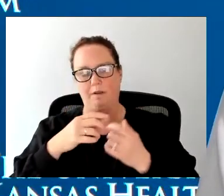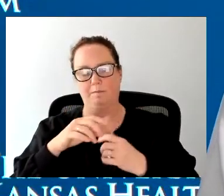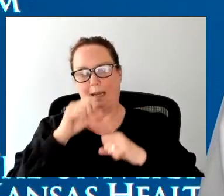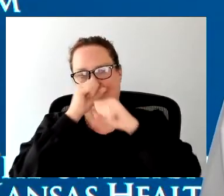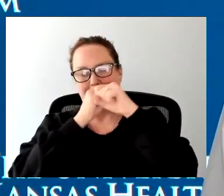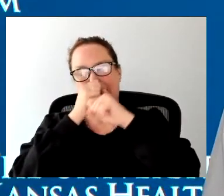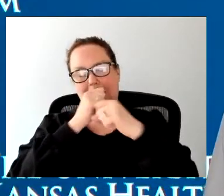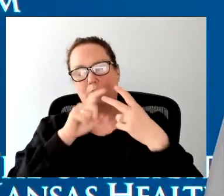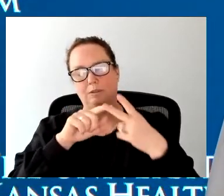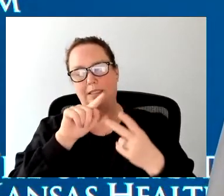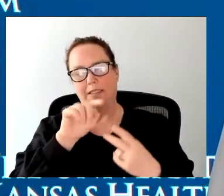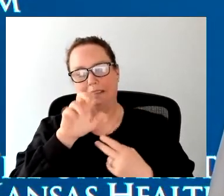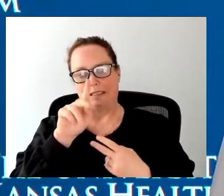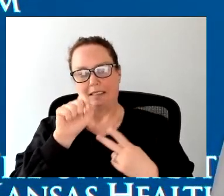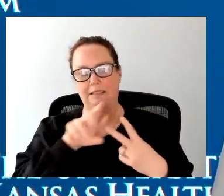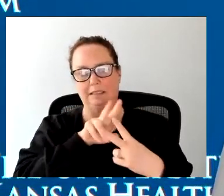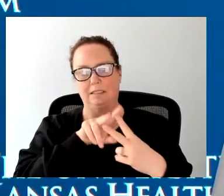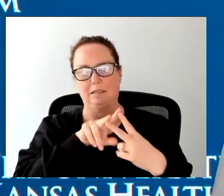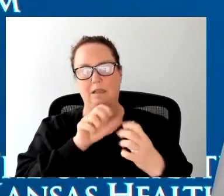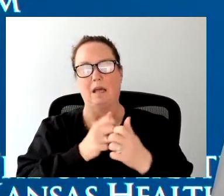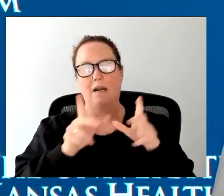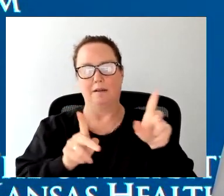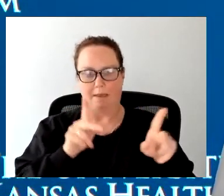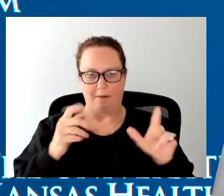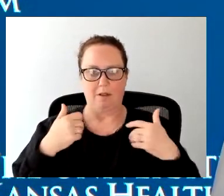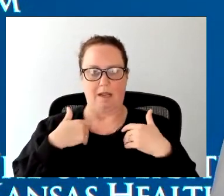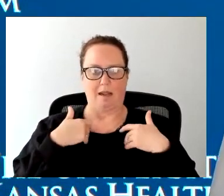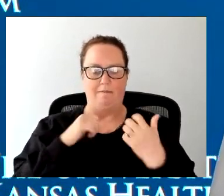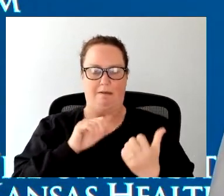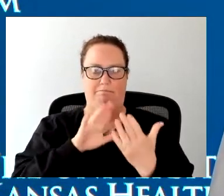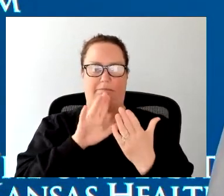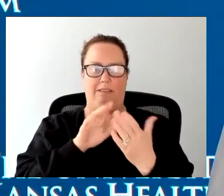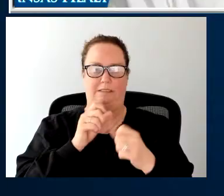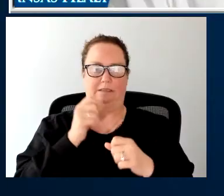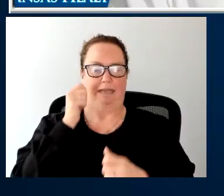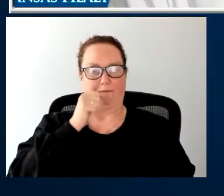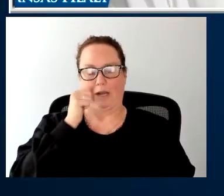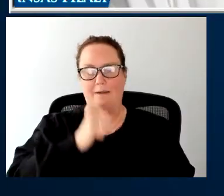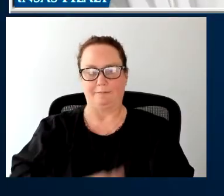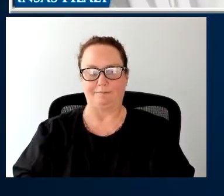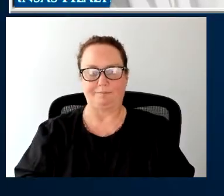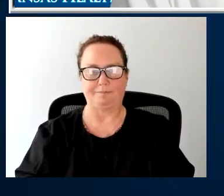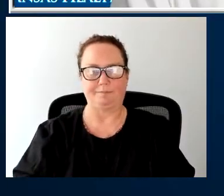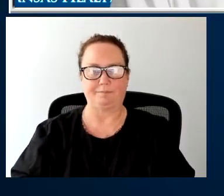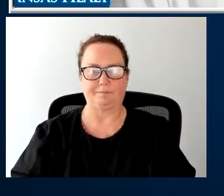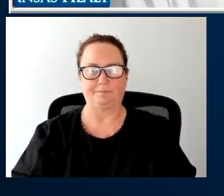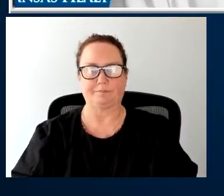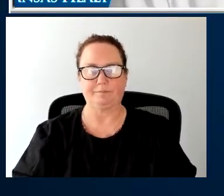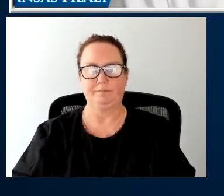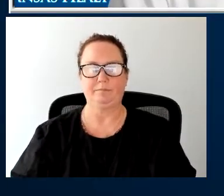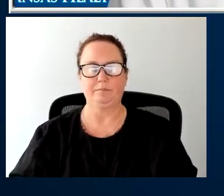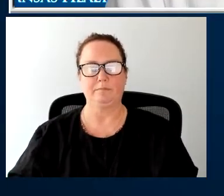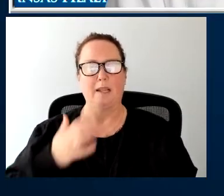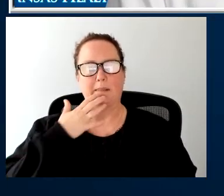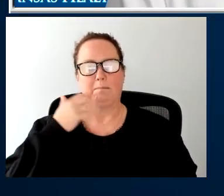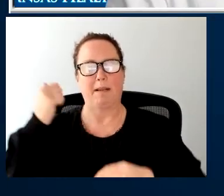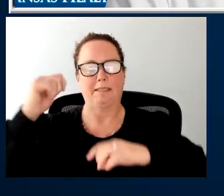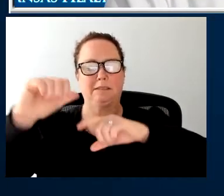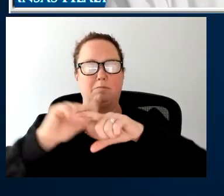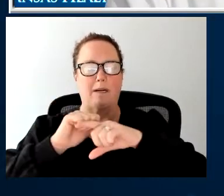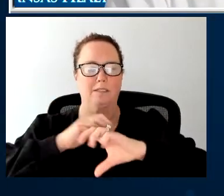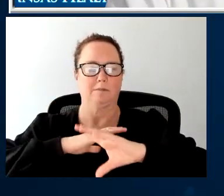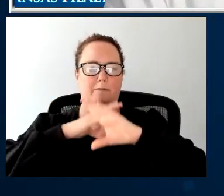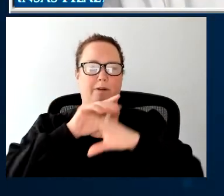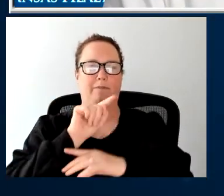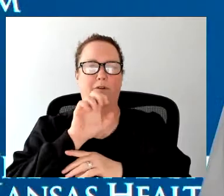and ticks, which a lot of people have a lot of run-ins with every day. So what are the best practices for preventing tick